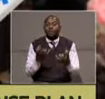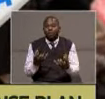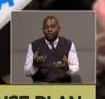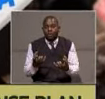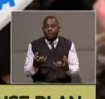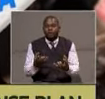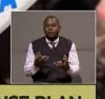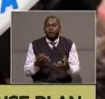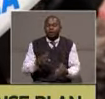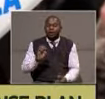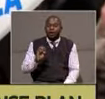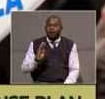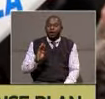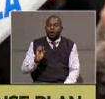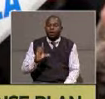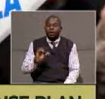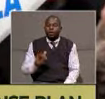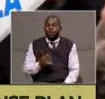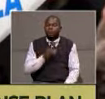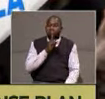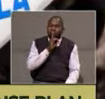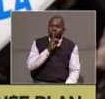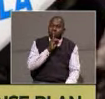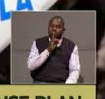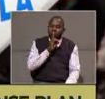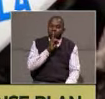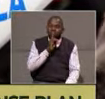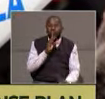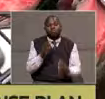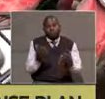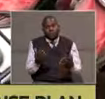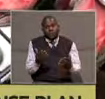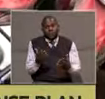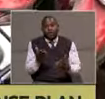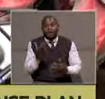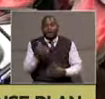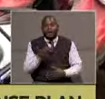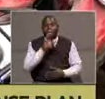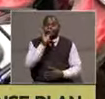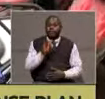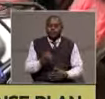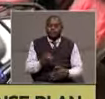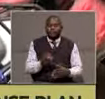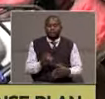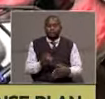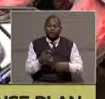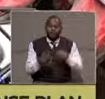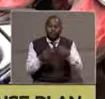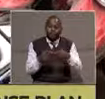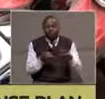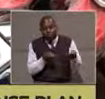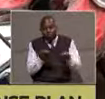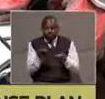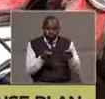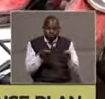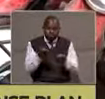We have been relatively quiet, but with a high degree of surveillance that is ongoing, because from time